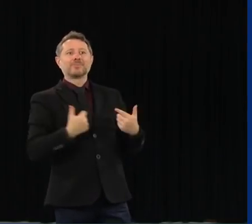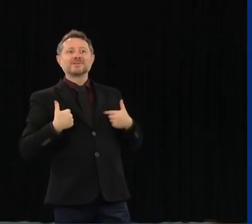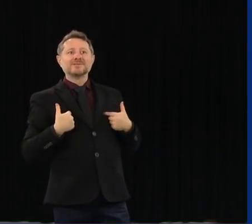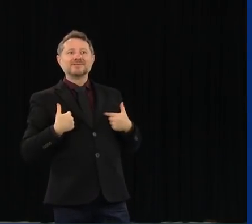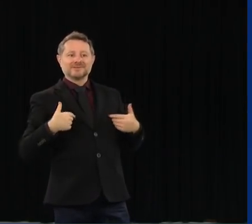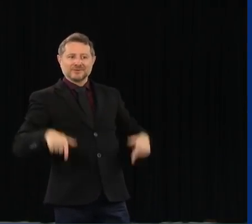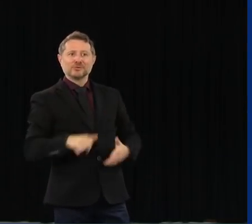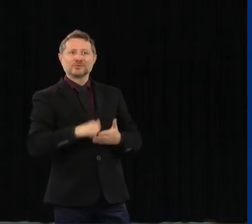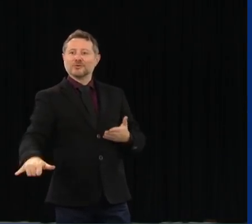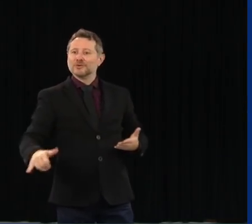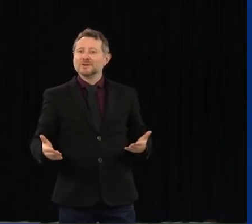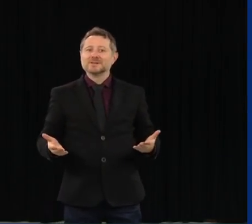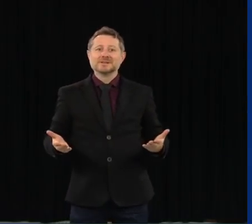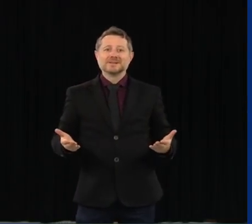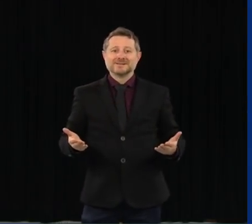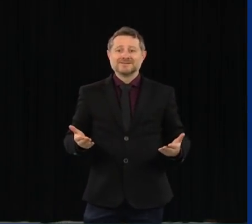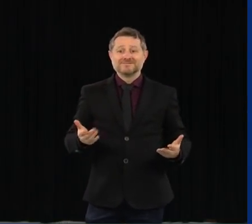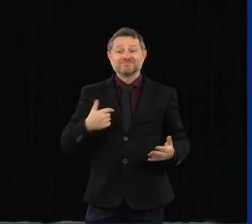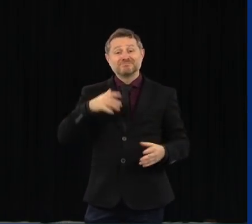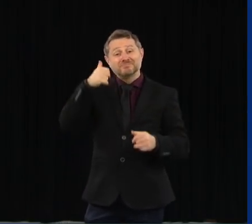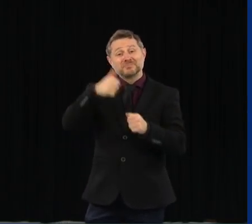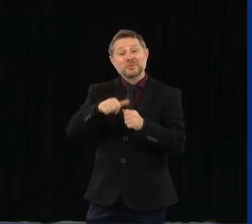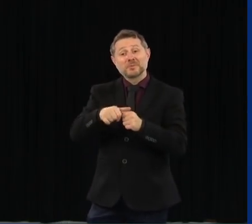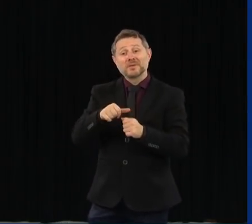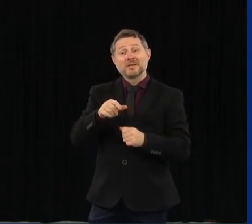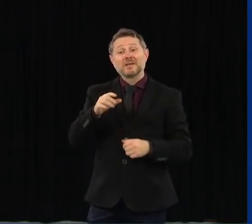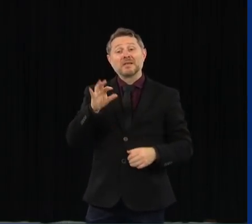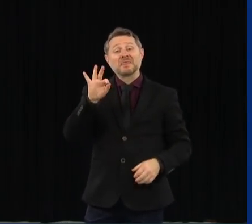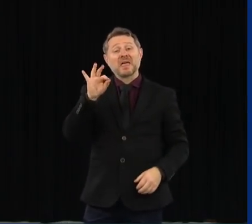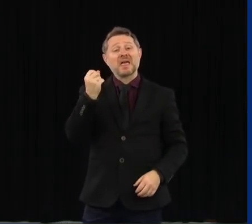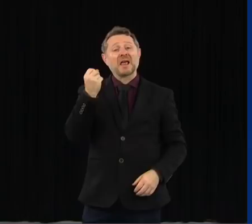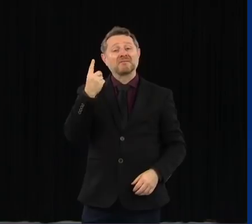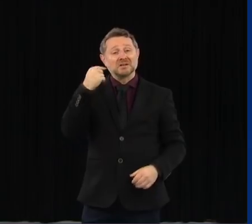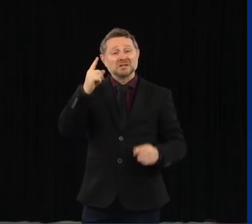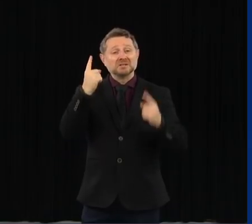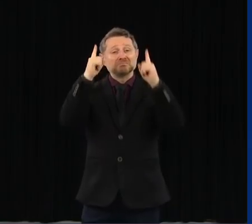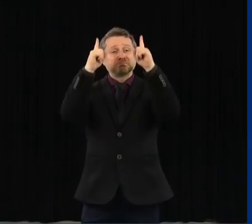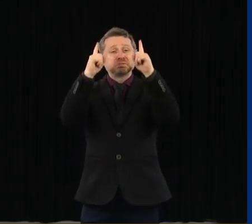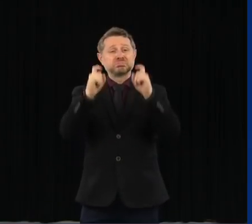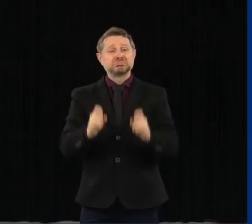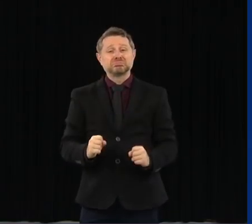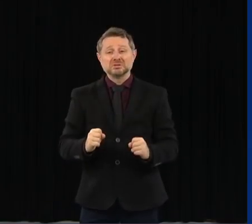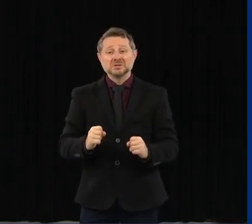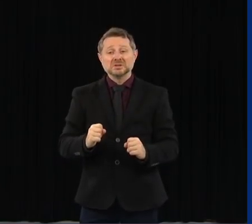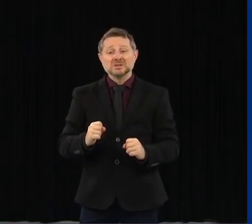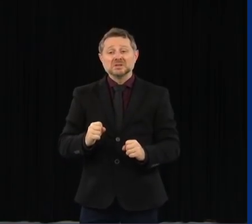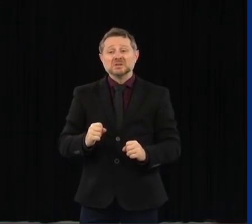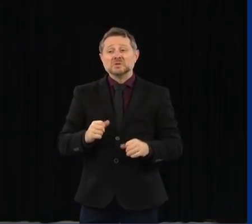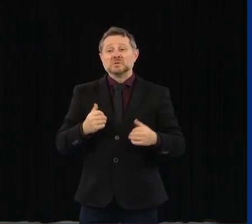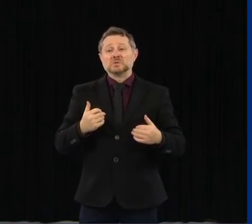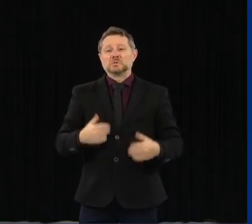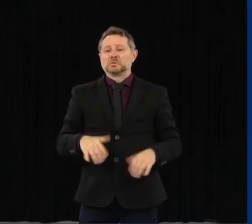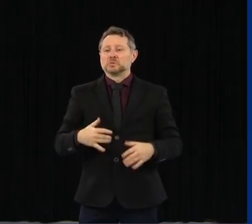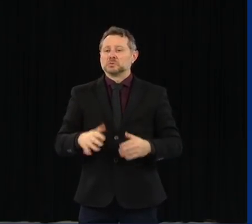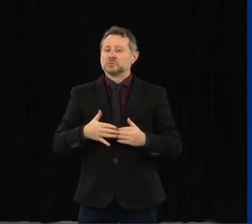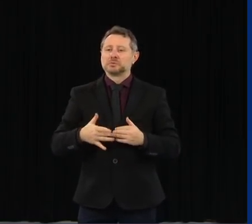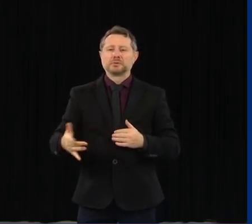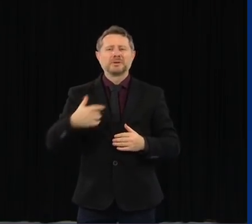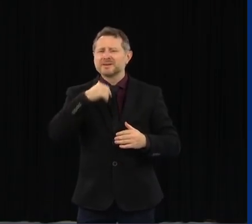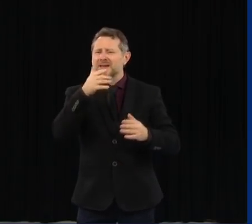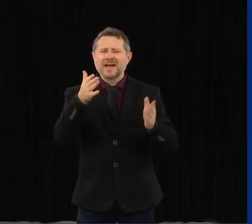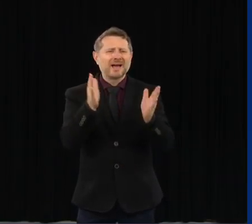post 9/11, and I remember post 9/11, without asking anyone for